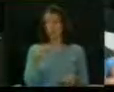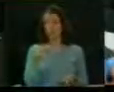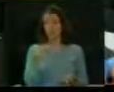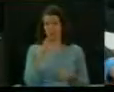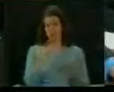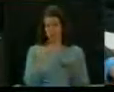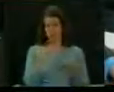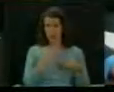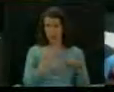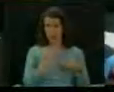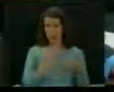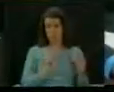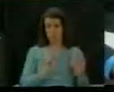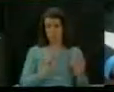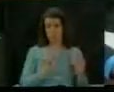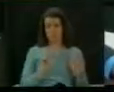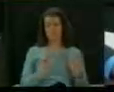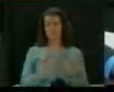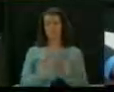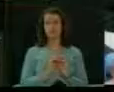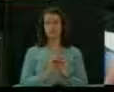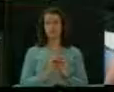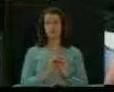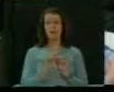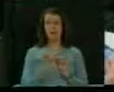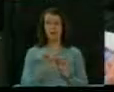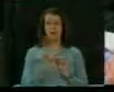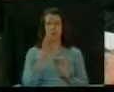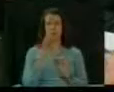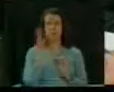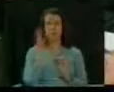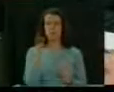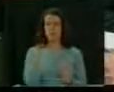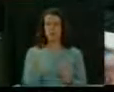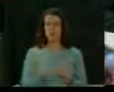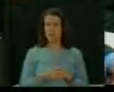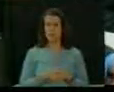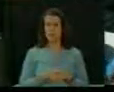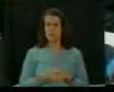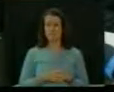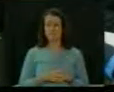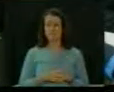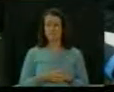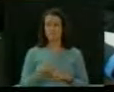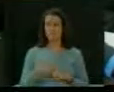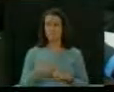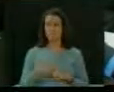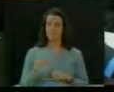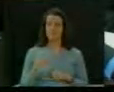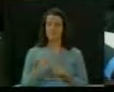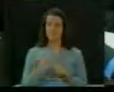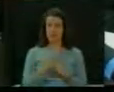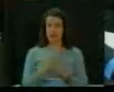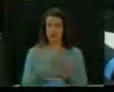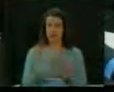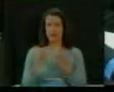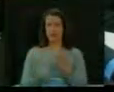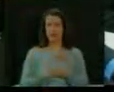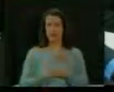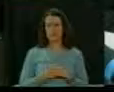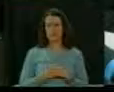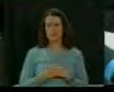Committee. If anyone is to be changed, they will be the ones who will be